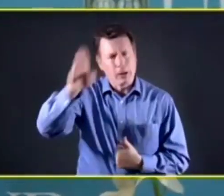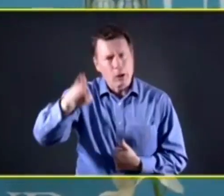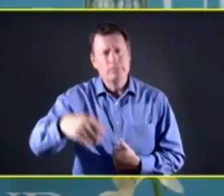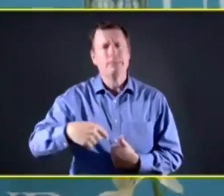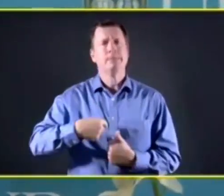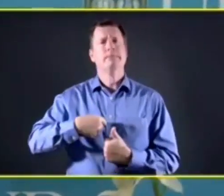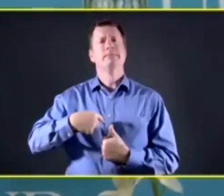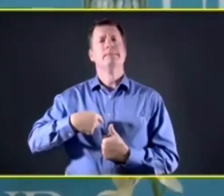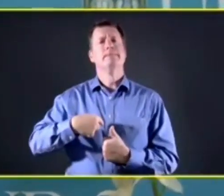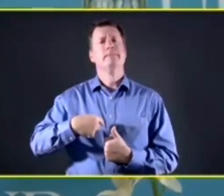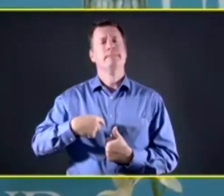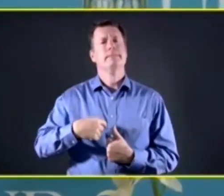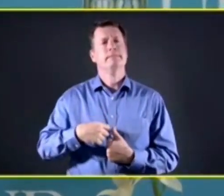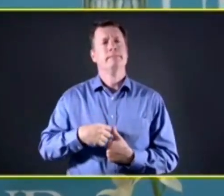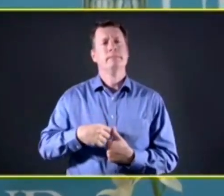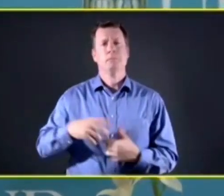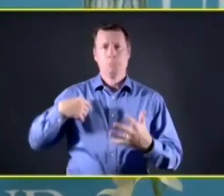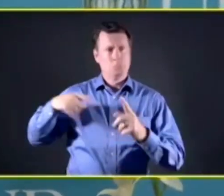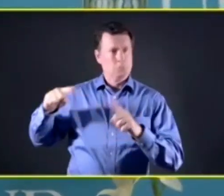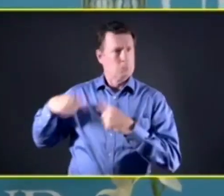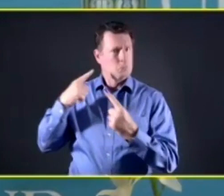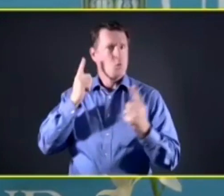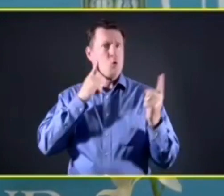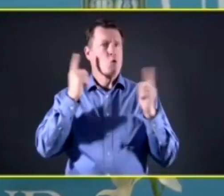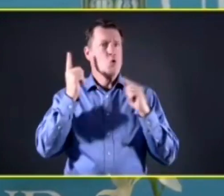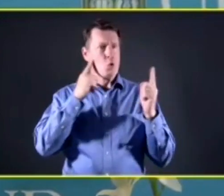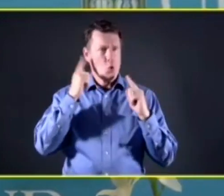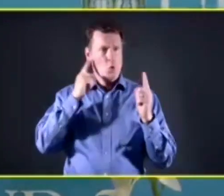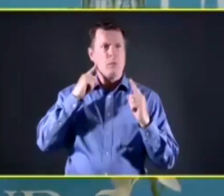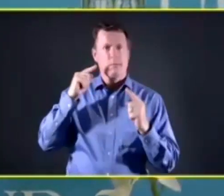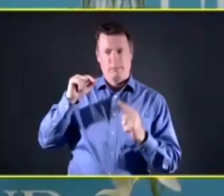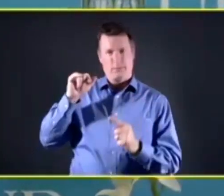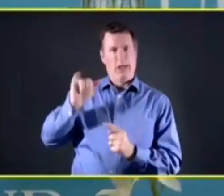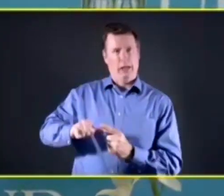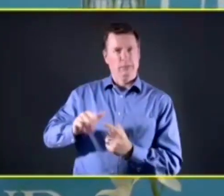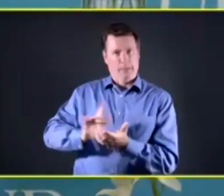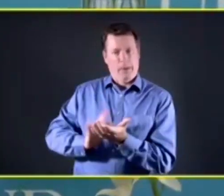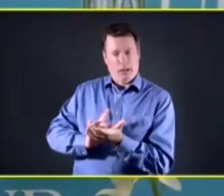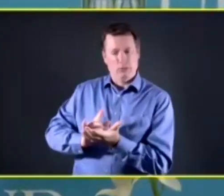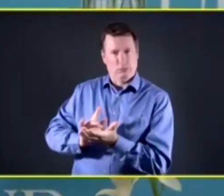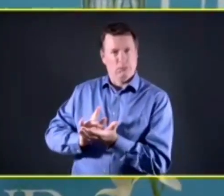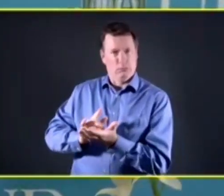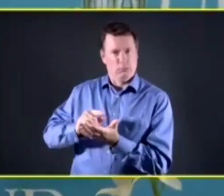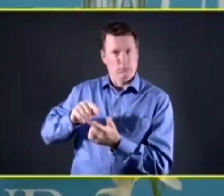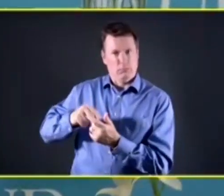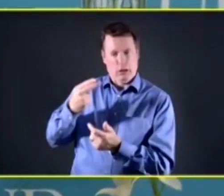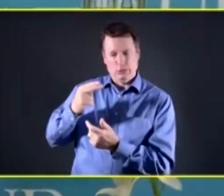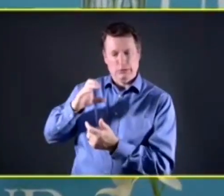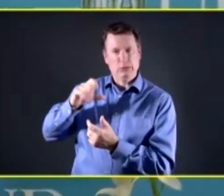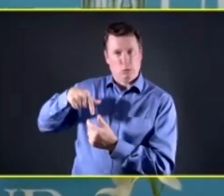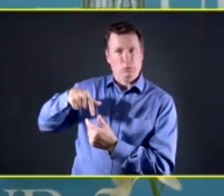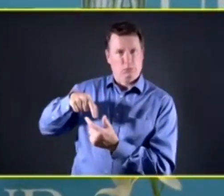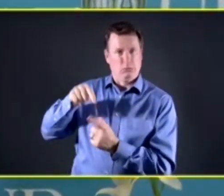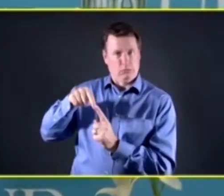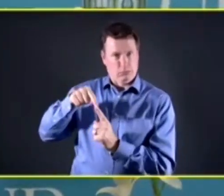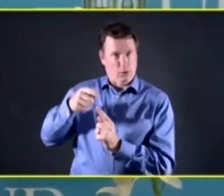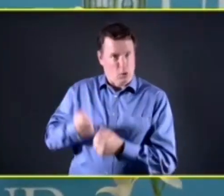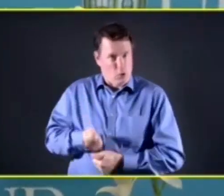some information that this drug could be harmful, cause heart